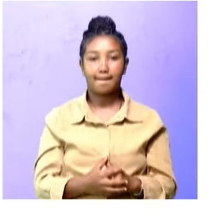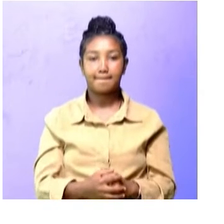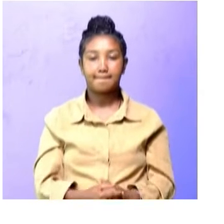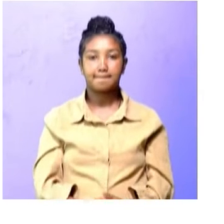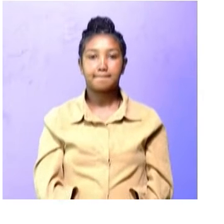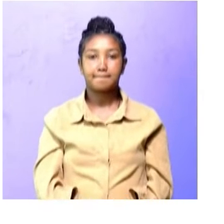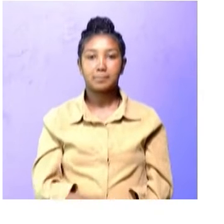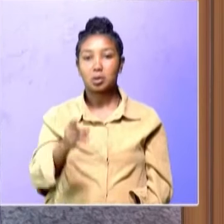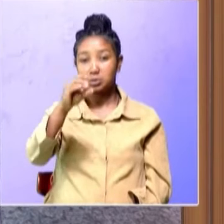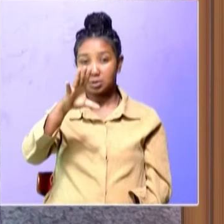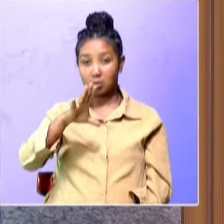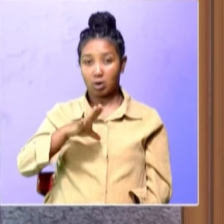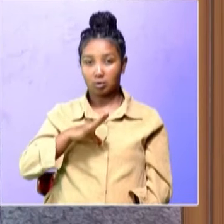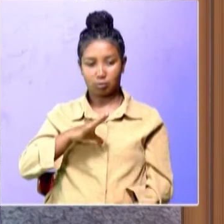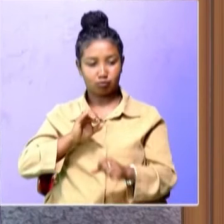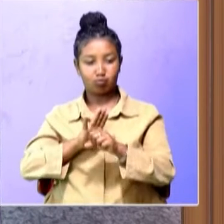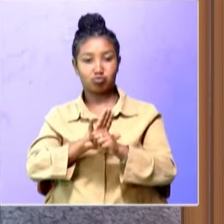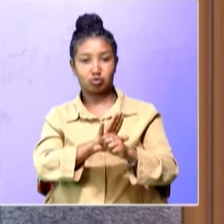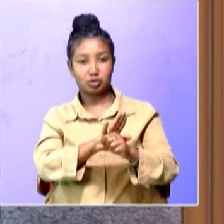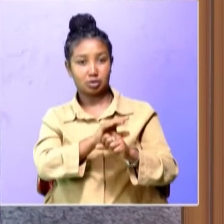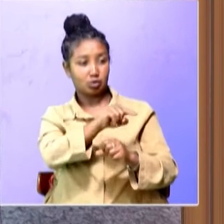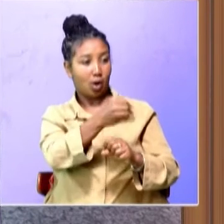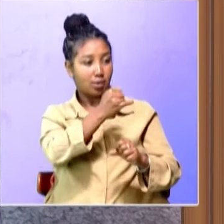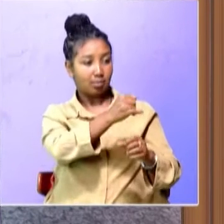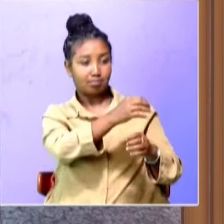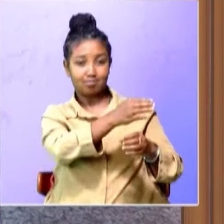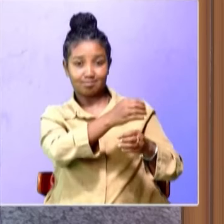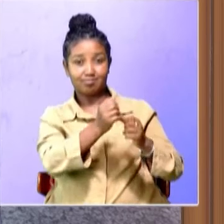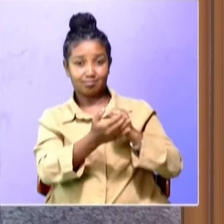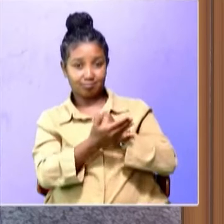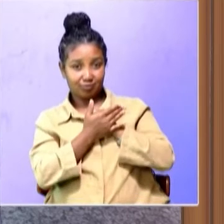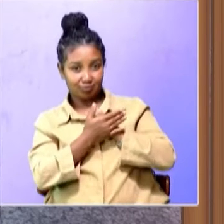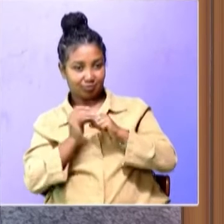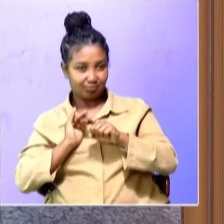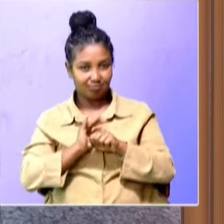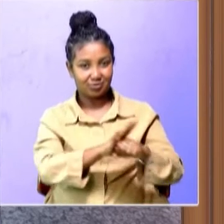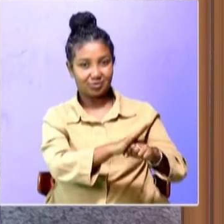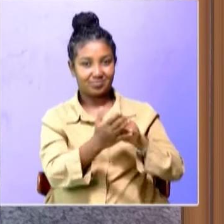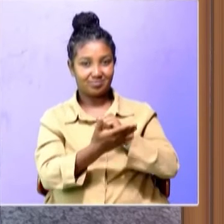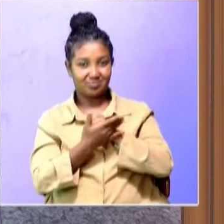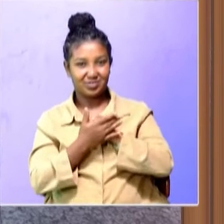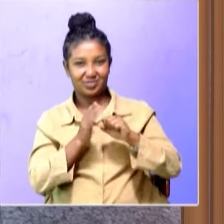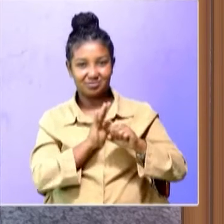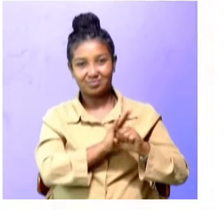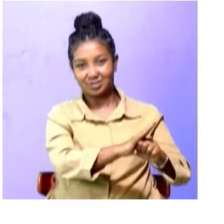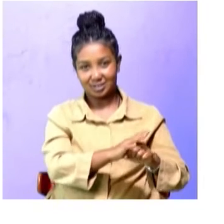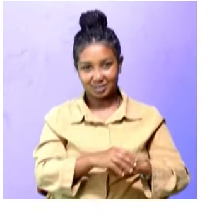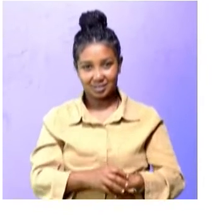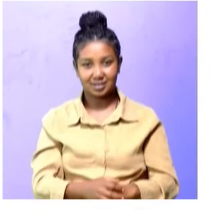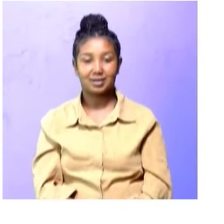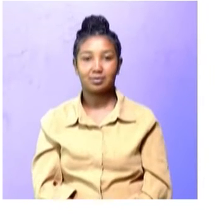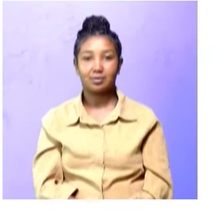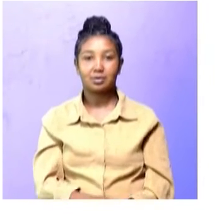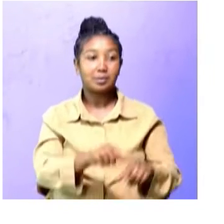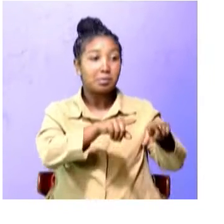To pursue someone, to push someone, to put some pressure on someone to convince. Yeah?